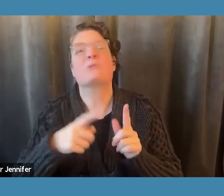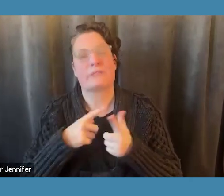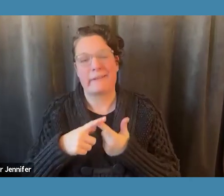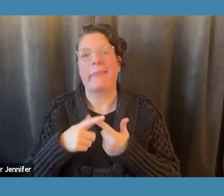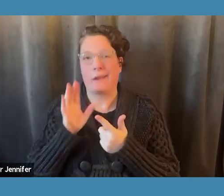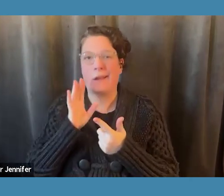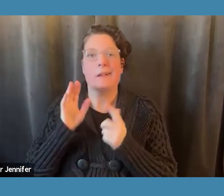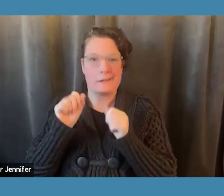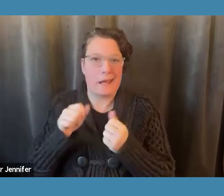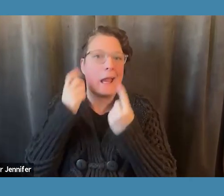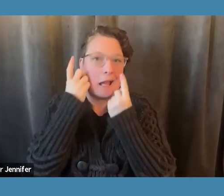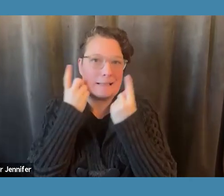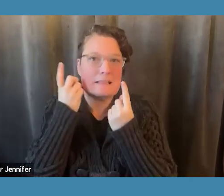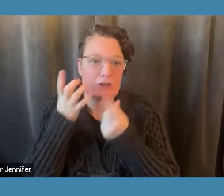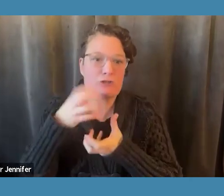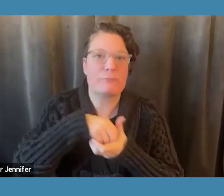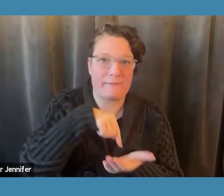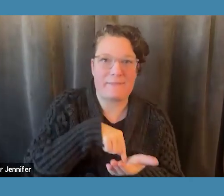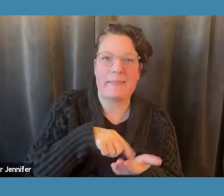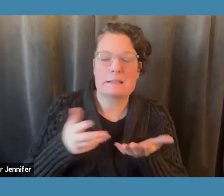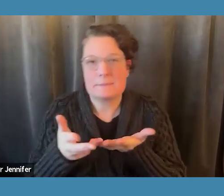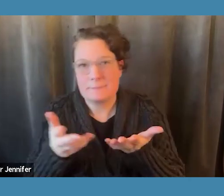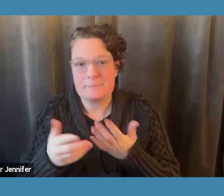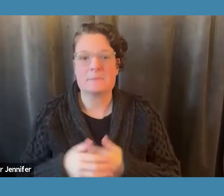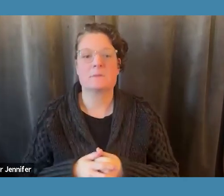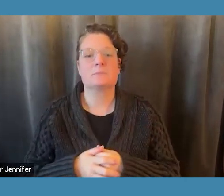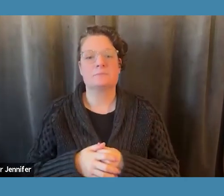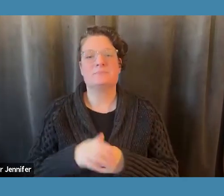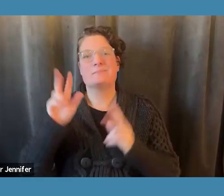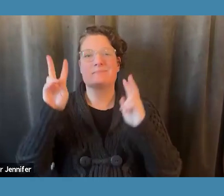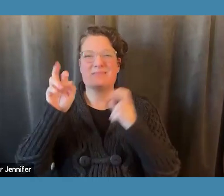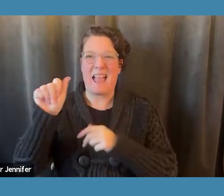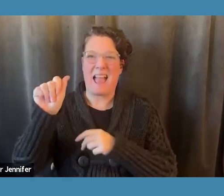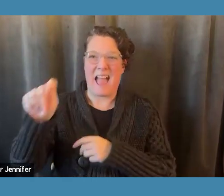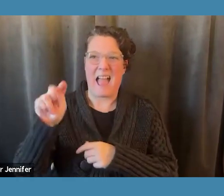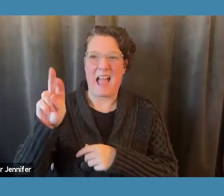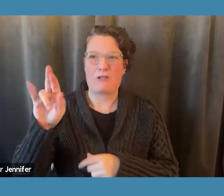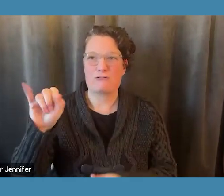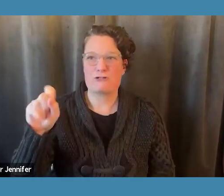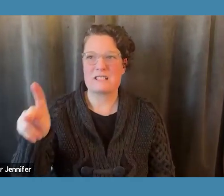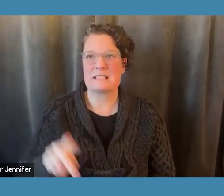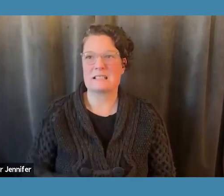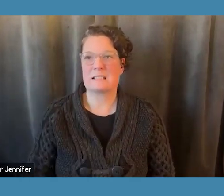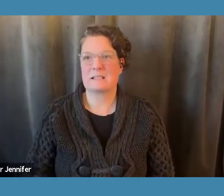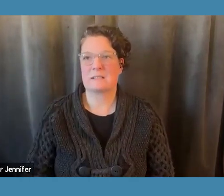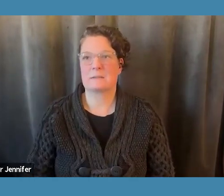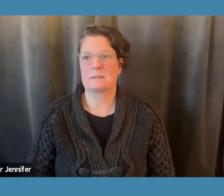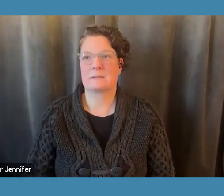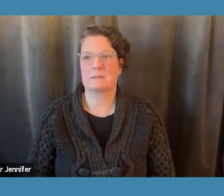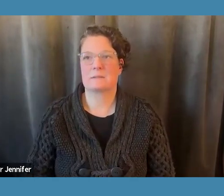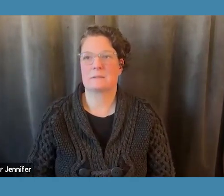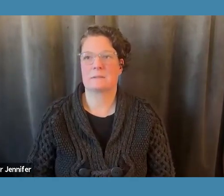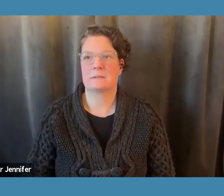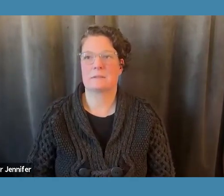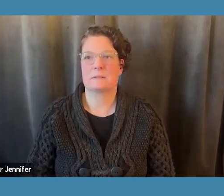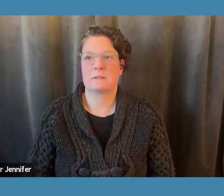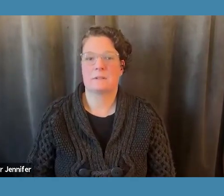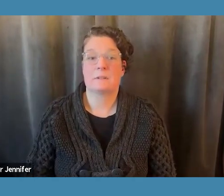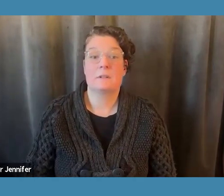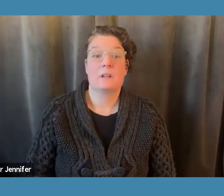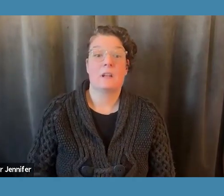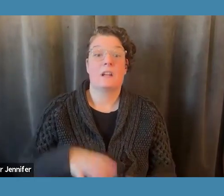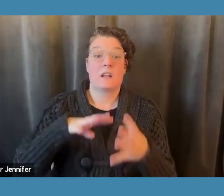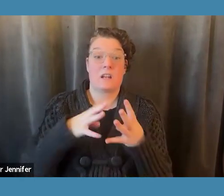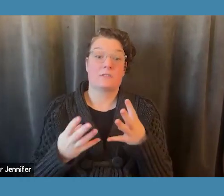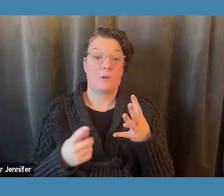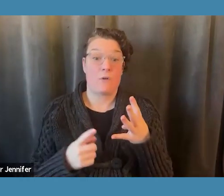And we'll talk more about how they determine if you're at risk or not. So the fourth basic criteria on that earlier